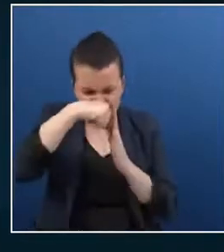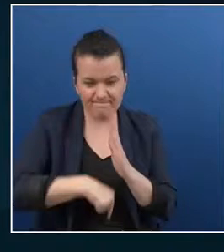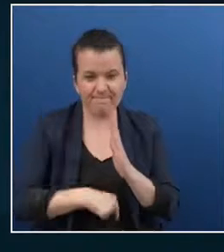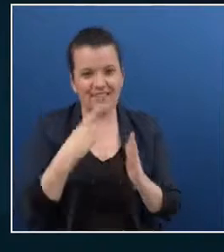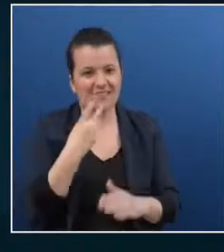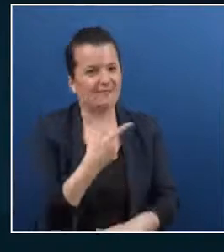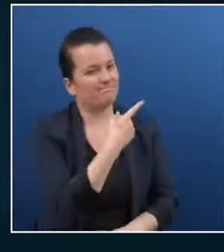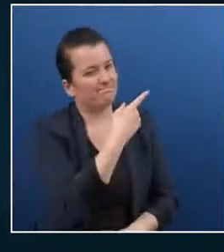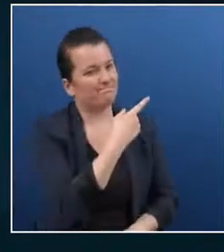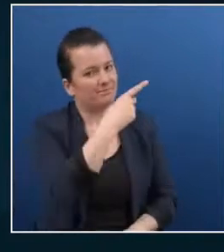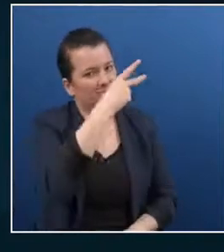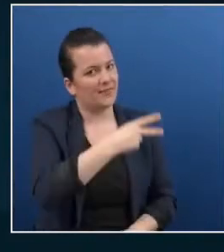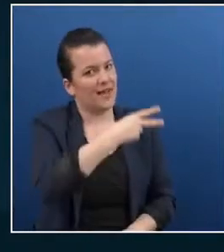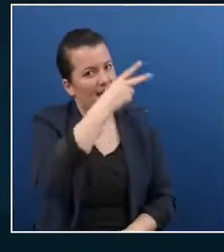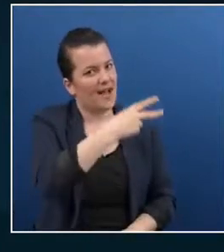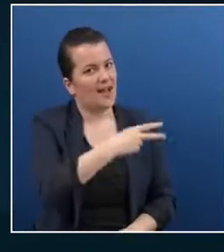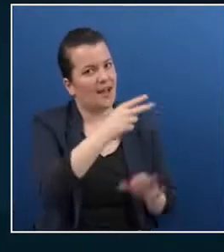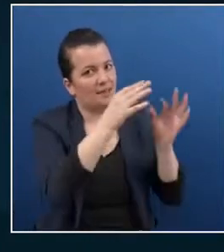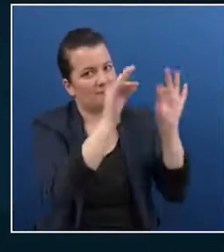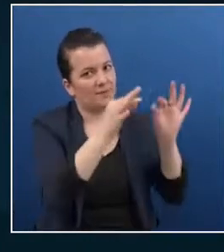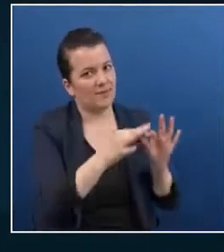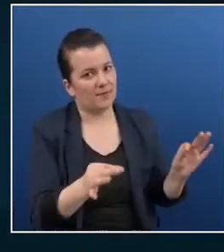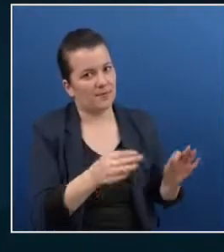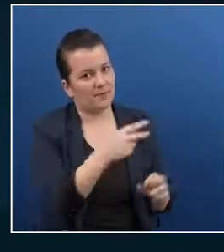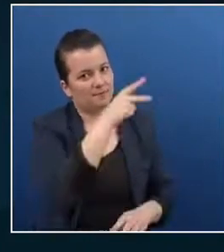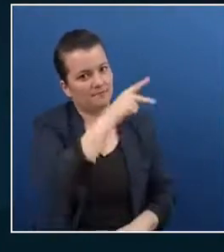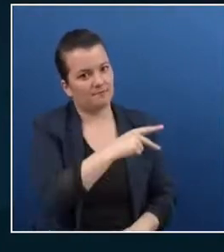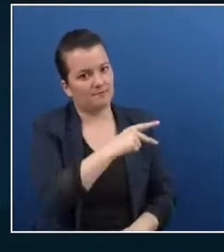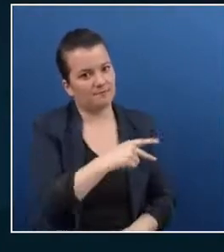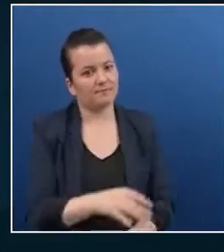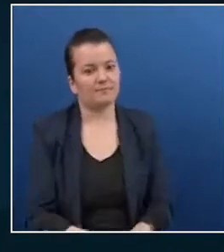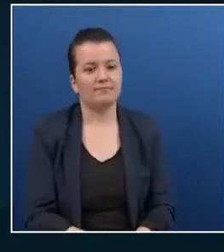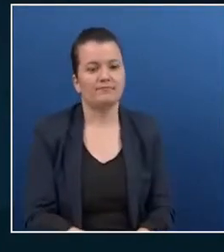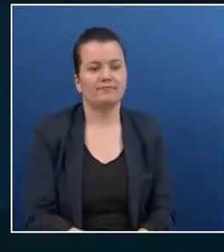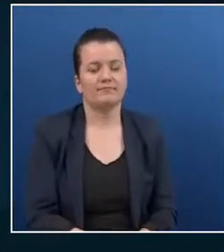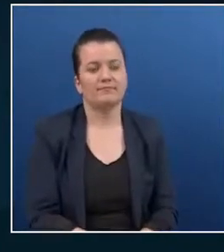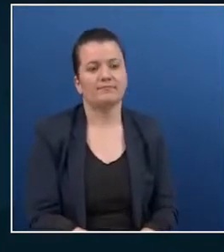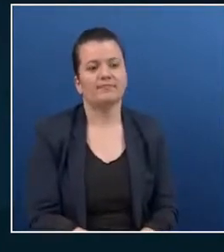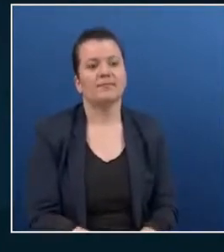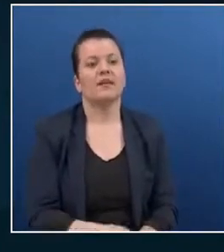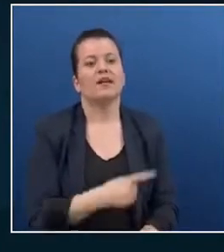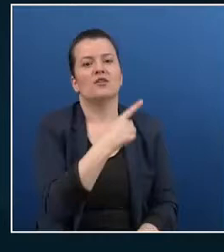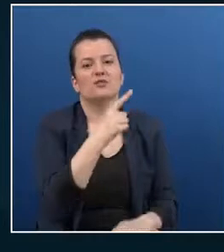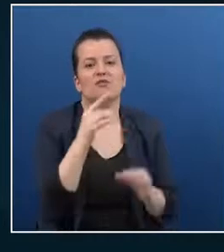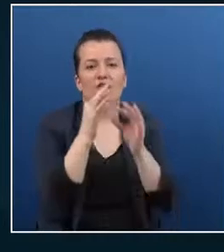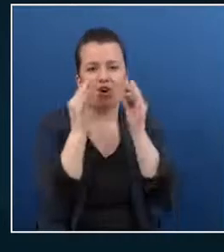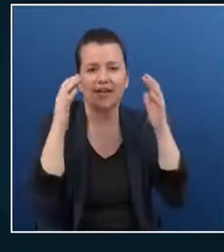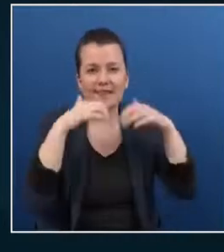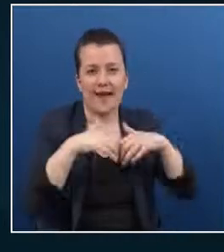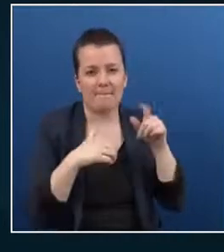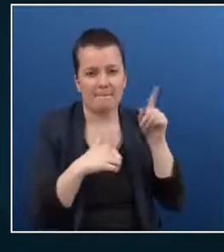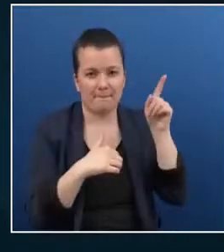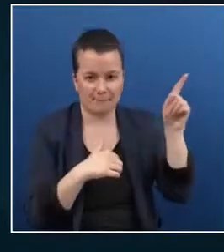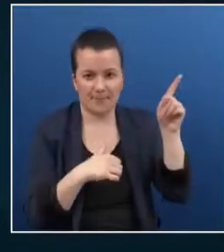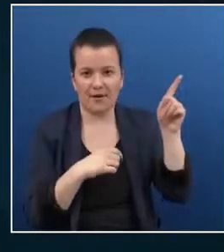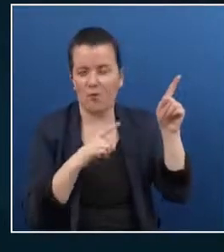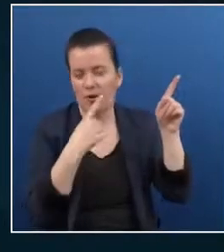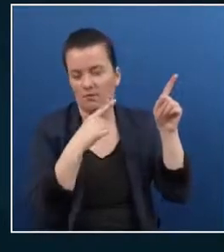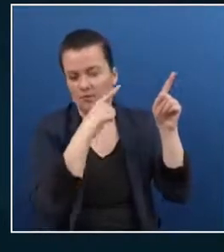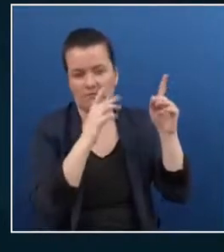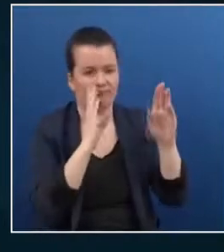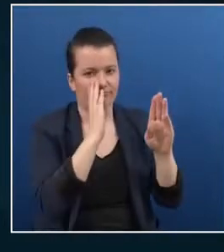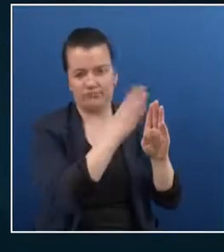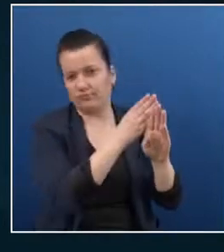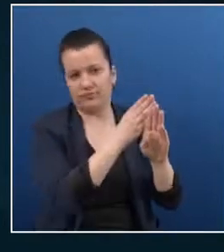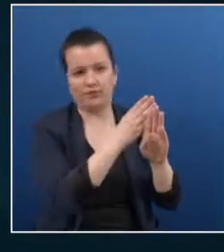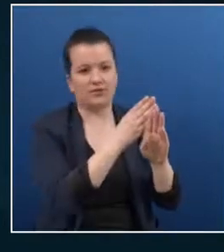links. The Project 15 code link goes right out to our GitHub. It's written, and I love